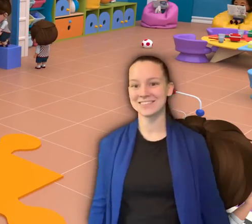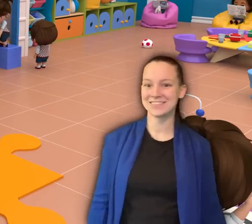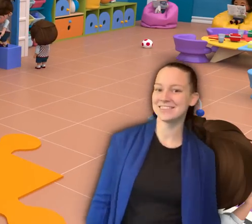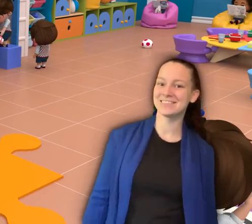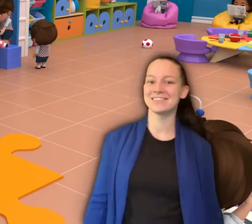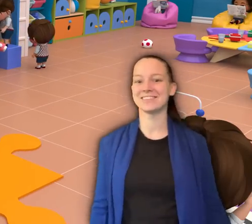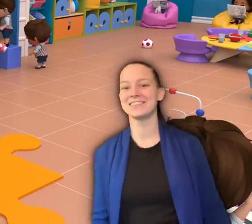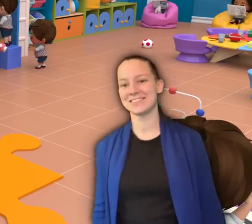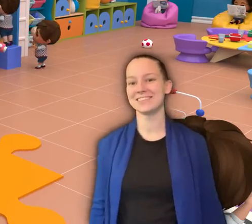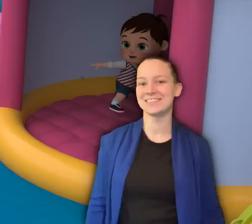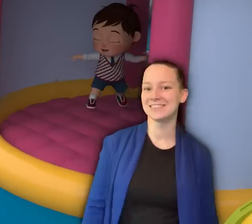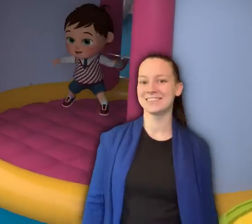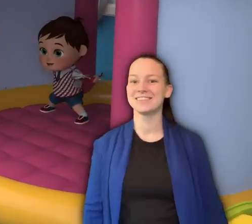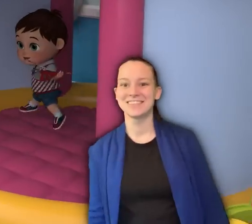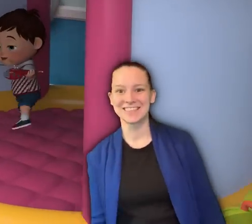foreign